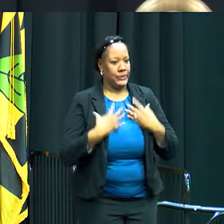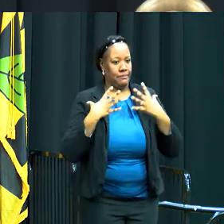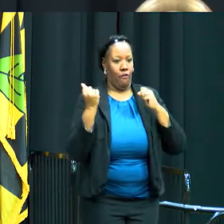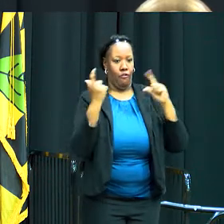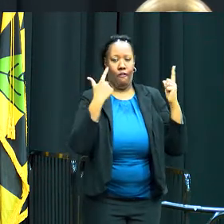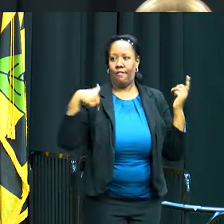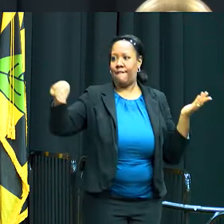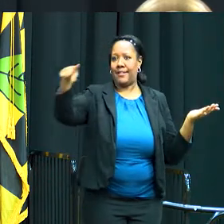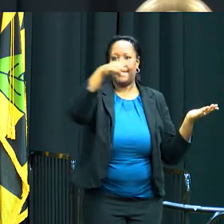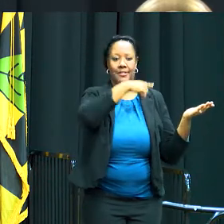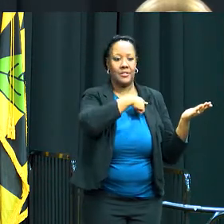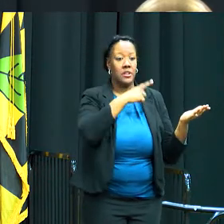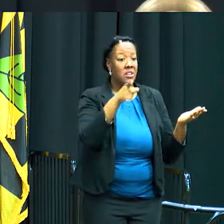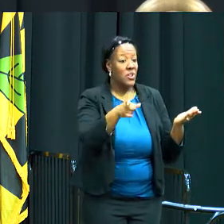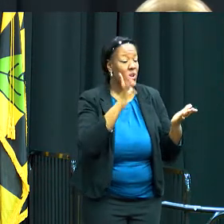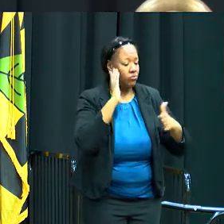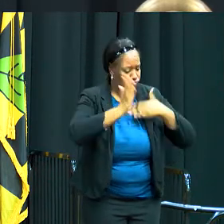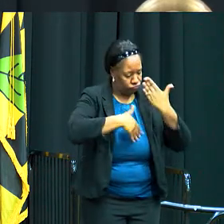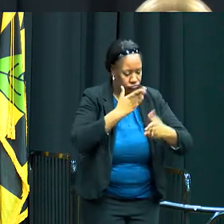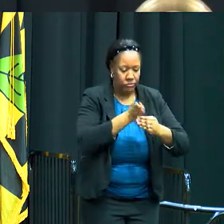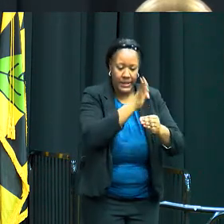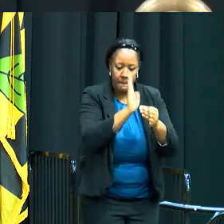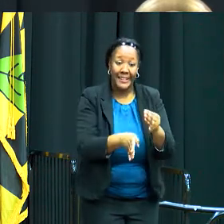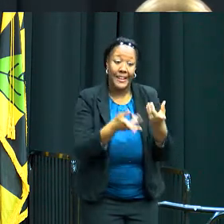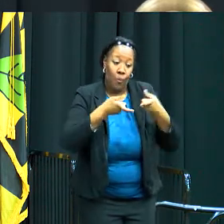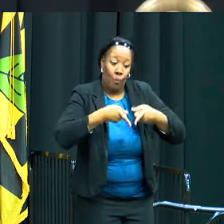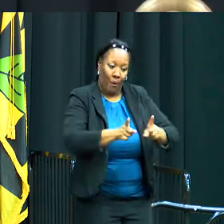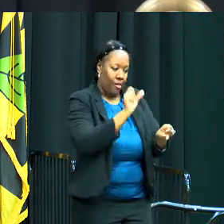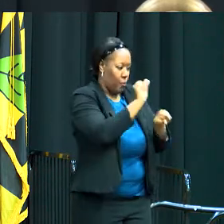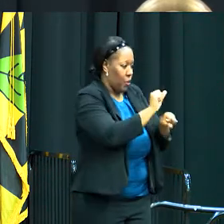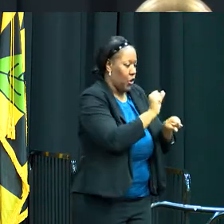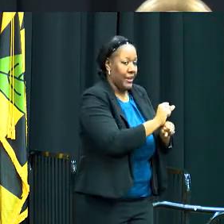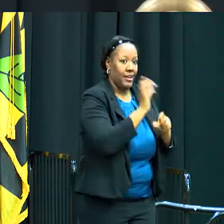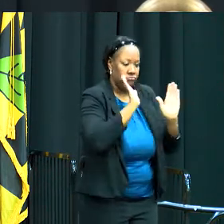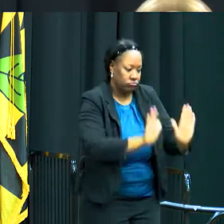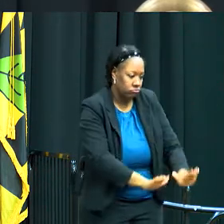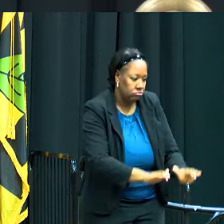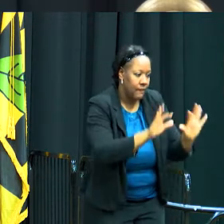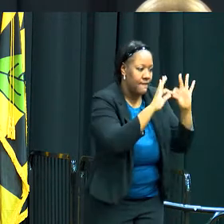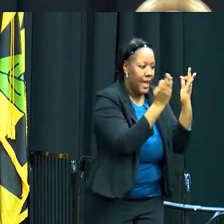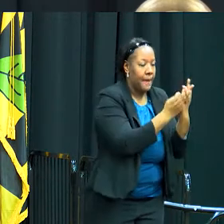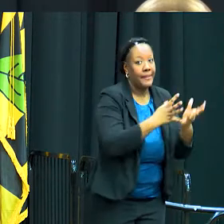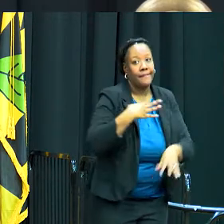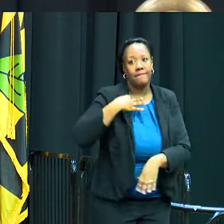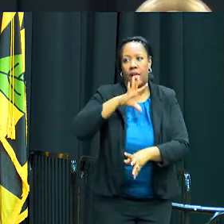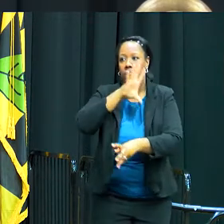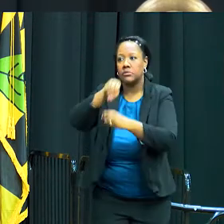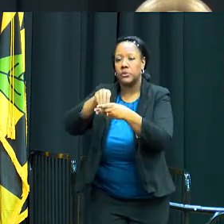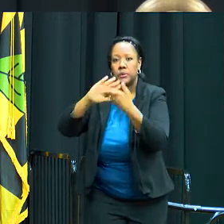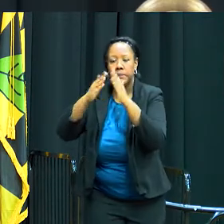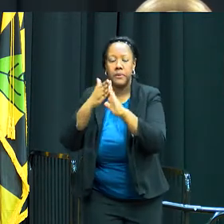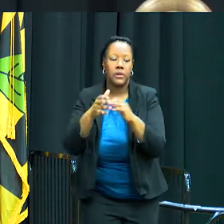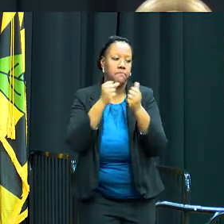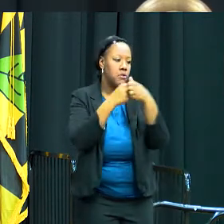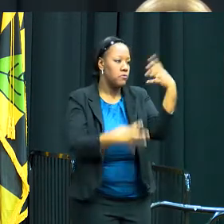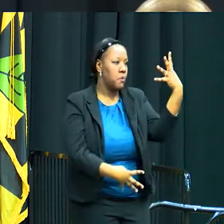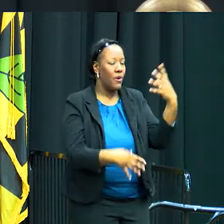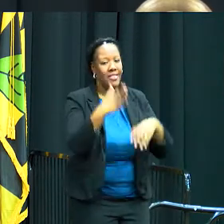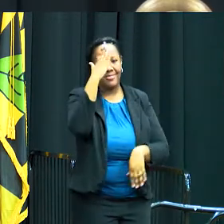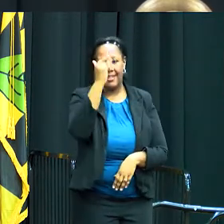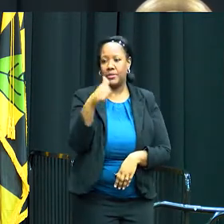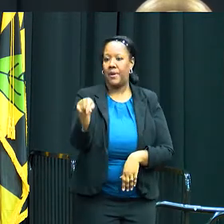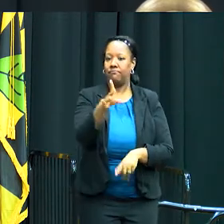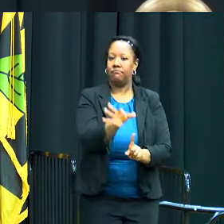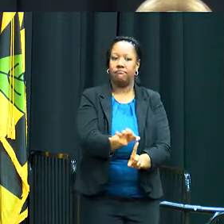Many of you have completed your studies while working, raising families, volunteering in the community, and much more. And that's what makes you so